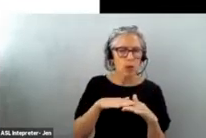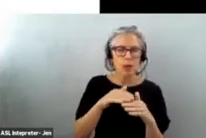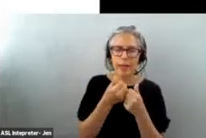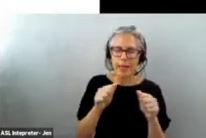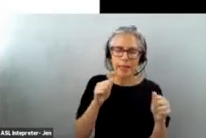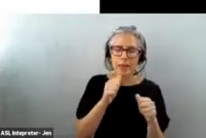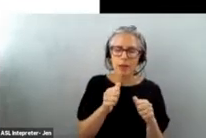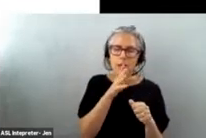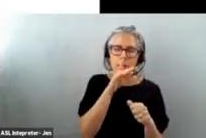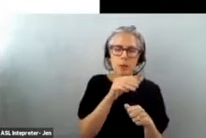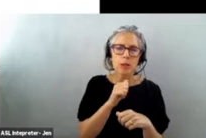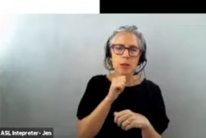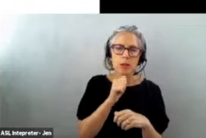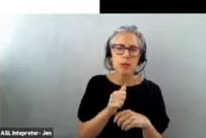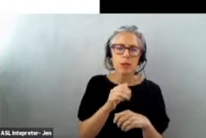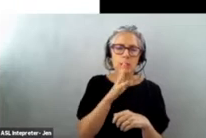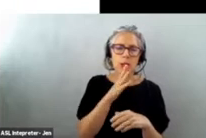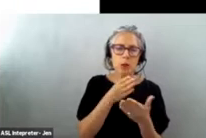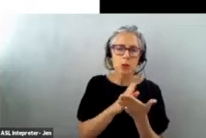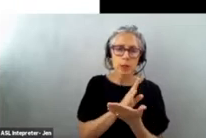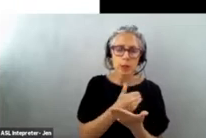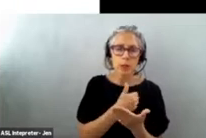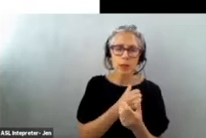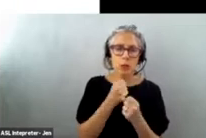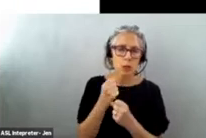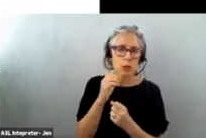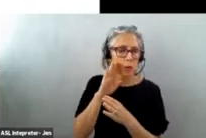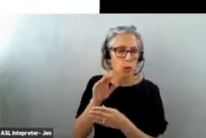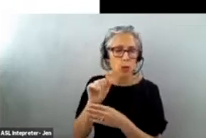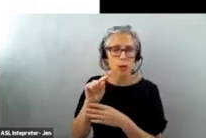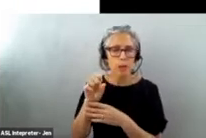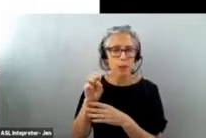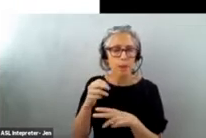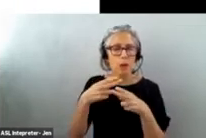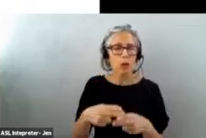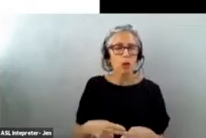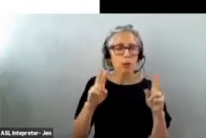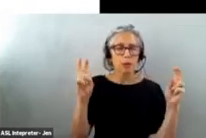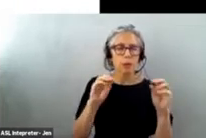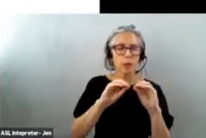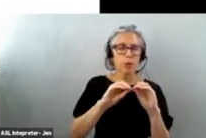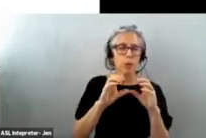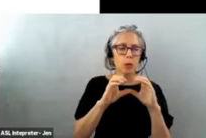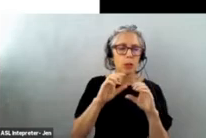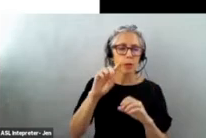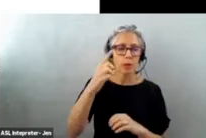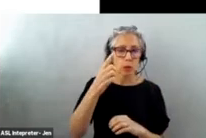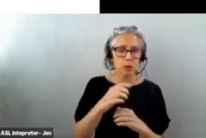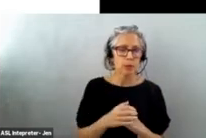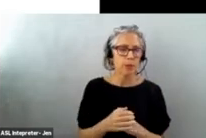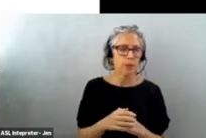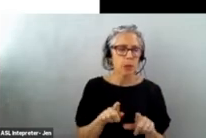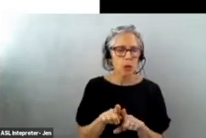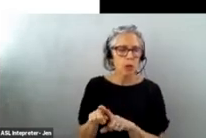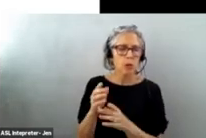or non-speaking rights, but also has a strong focus on autism is Communication First. There's also some